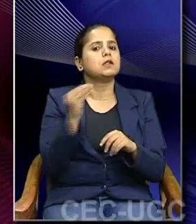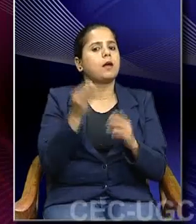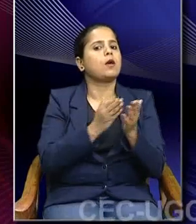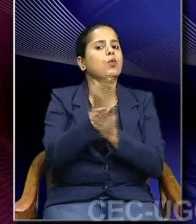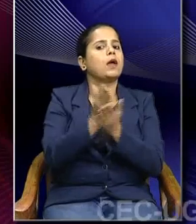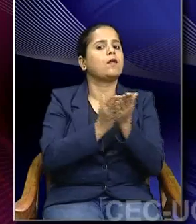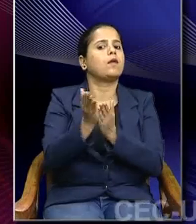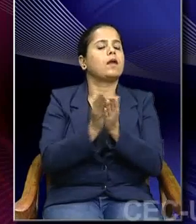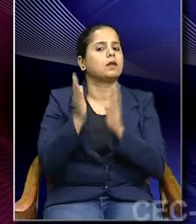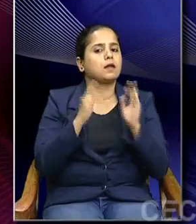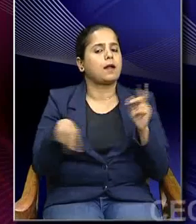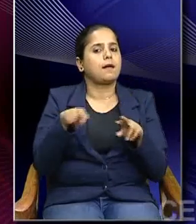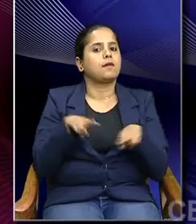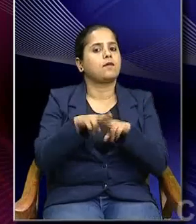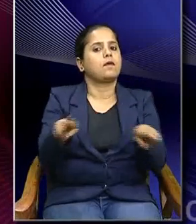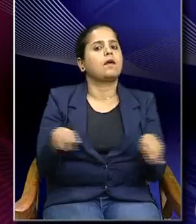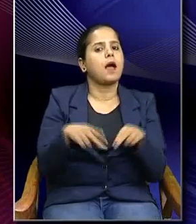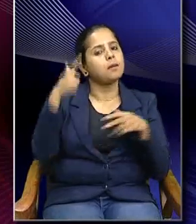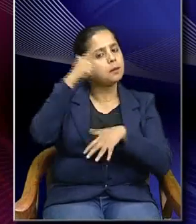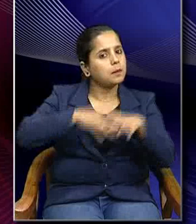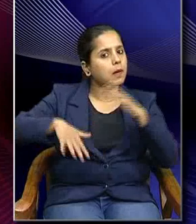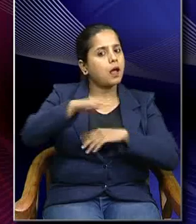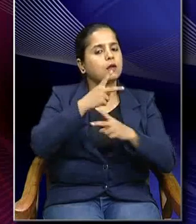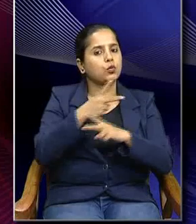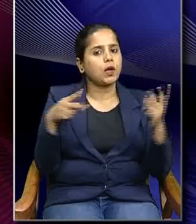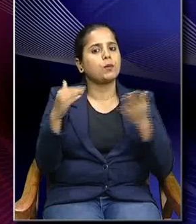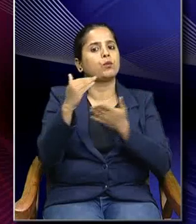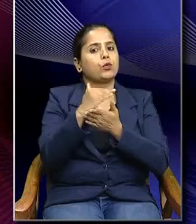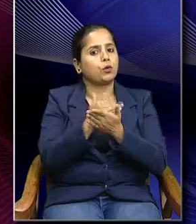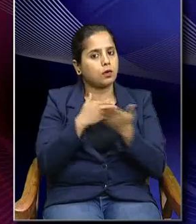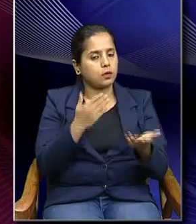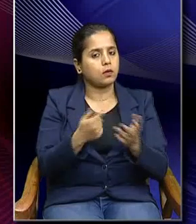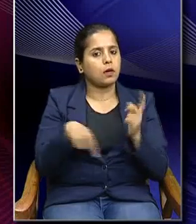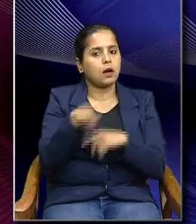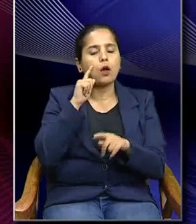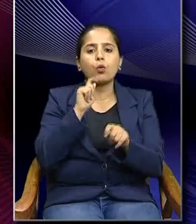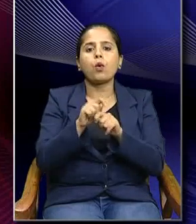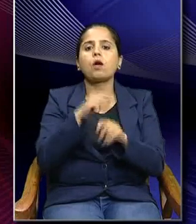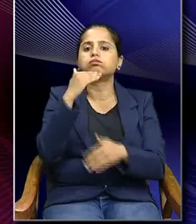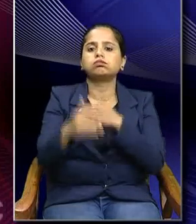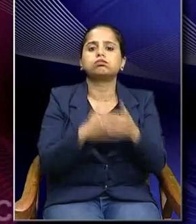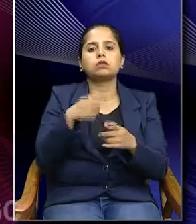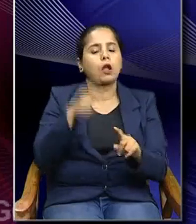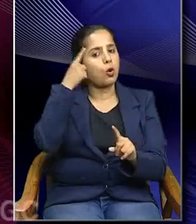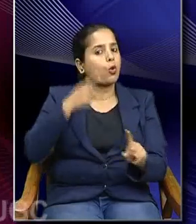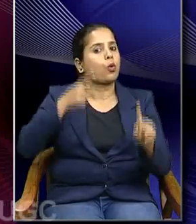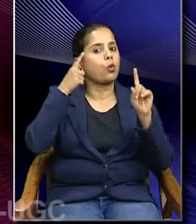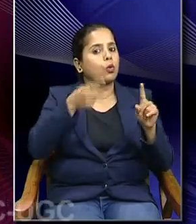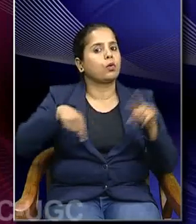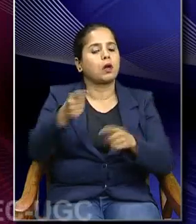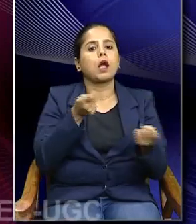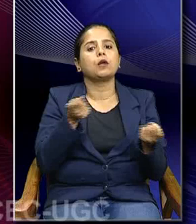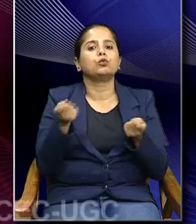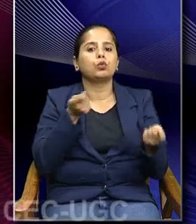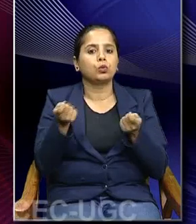in which the family planning programs and welfare programs are functioning towards the goal of